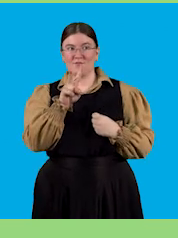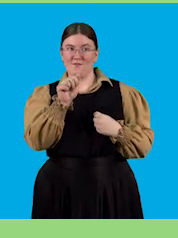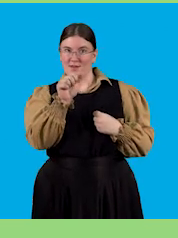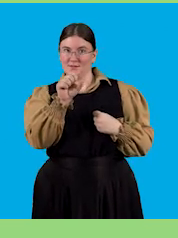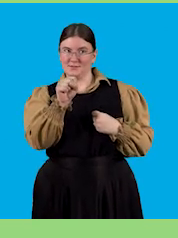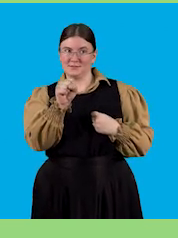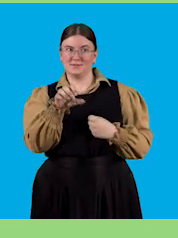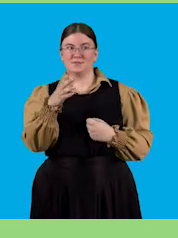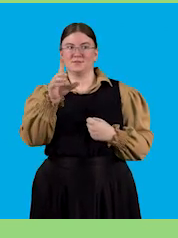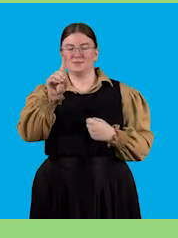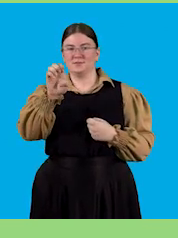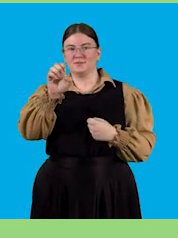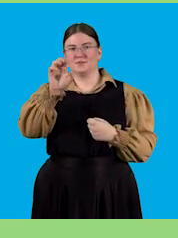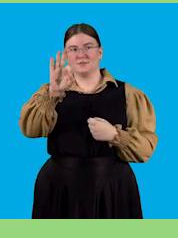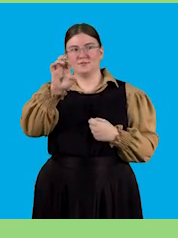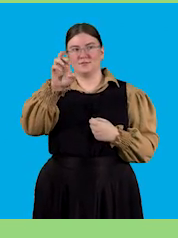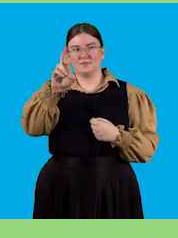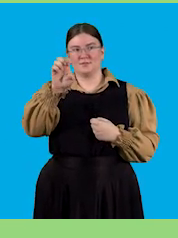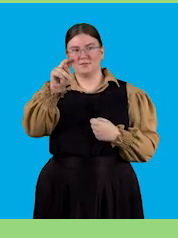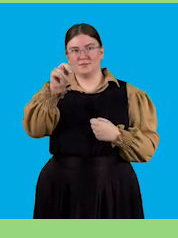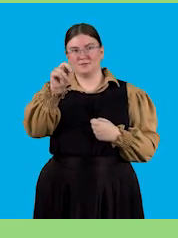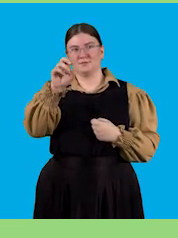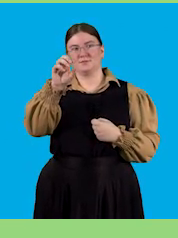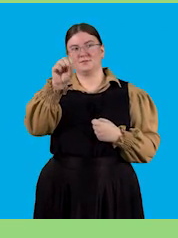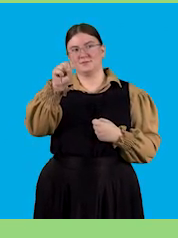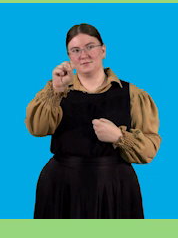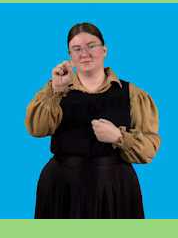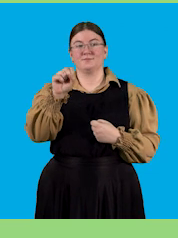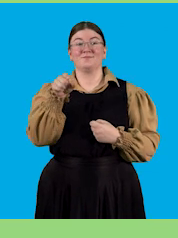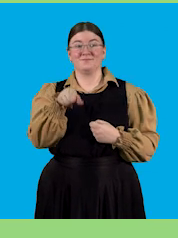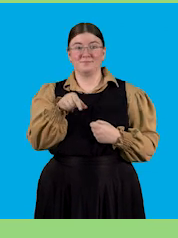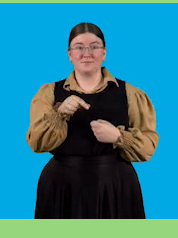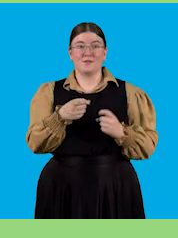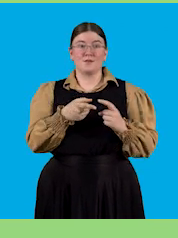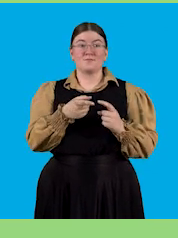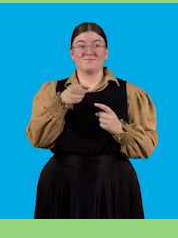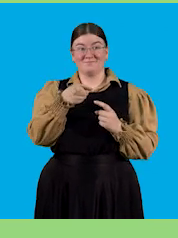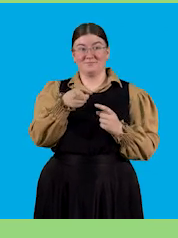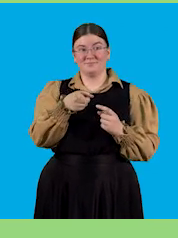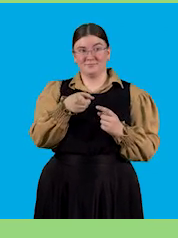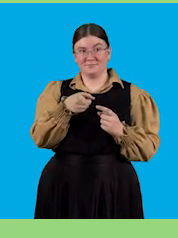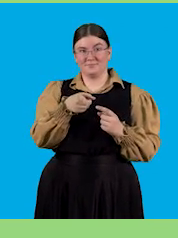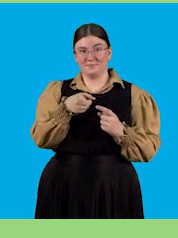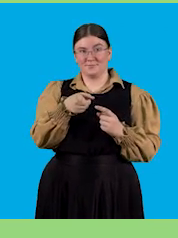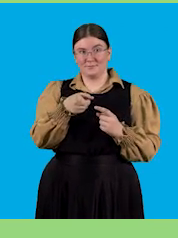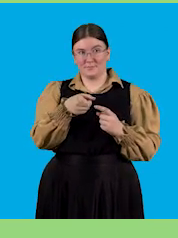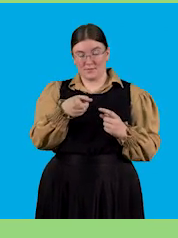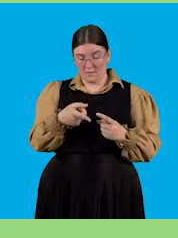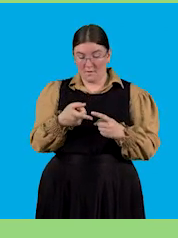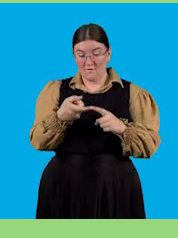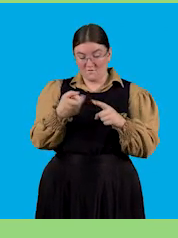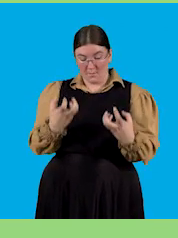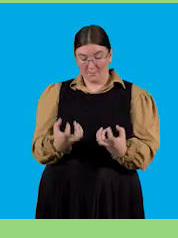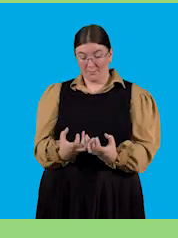vas deferens, which is a tube that carries the semen containing sperm from the testes